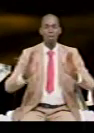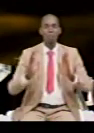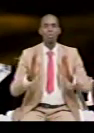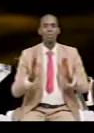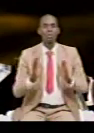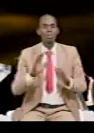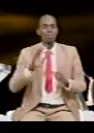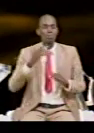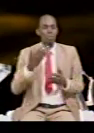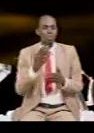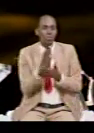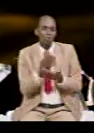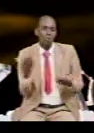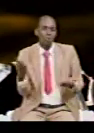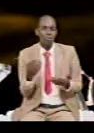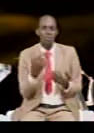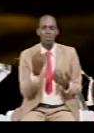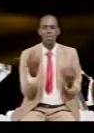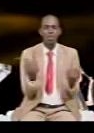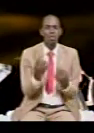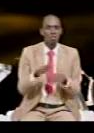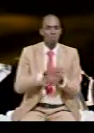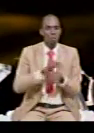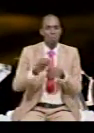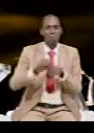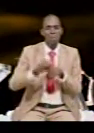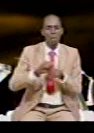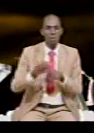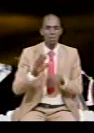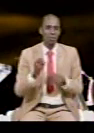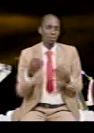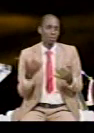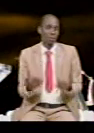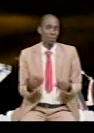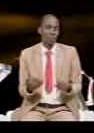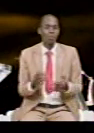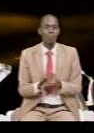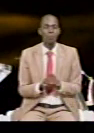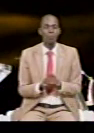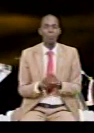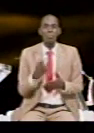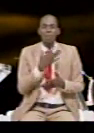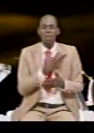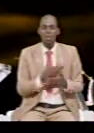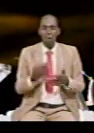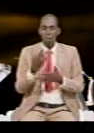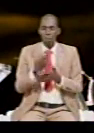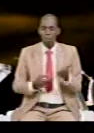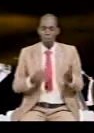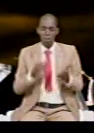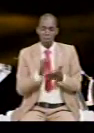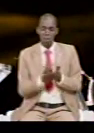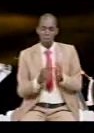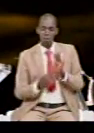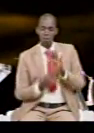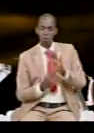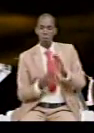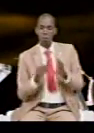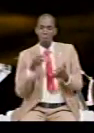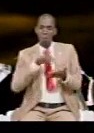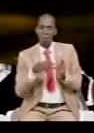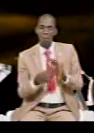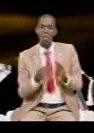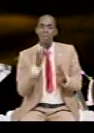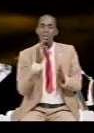sinful practices, and what that translates to is that